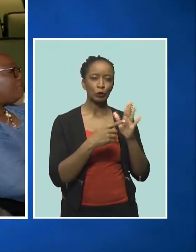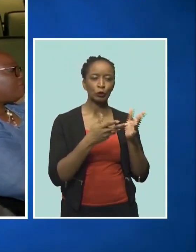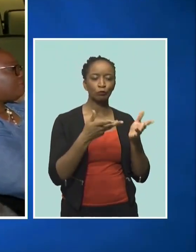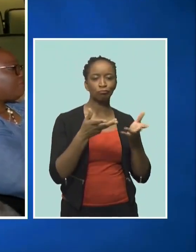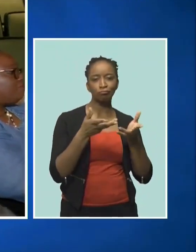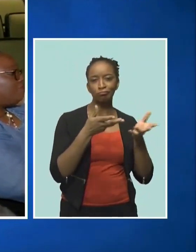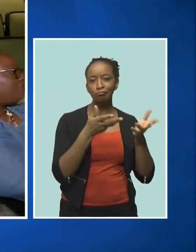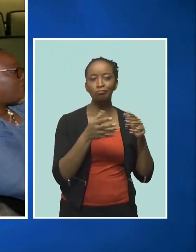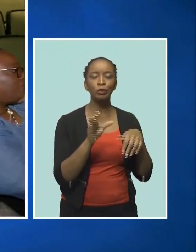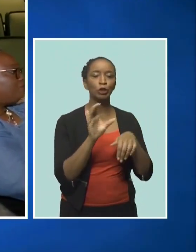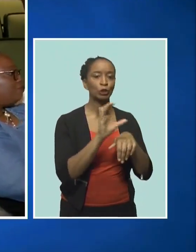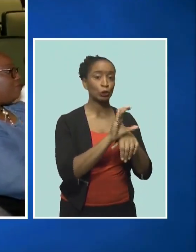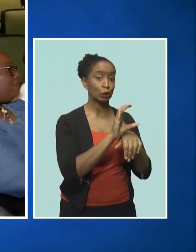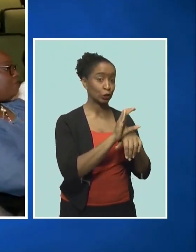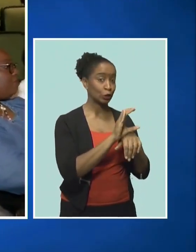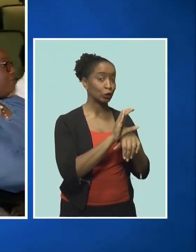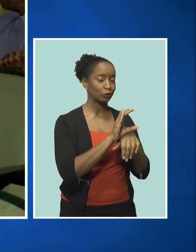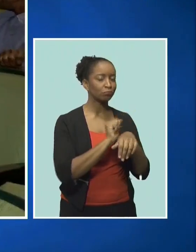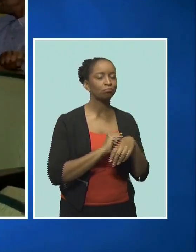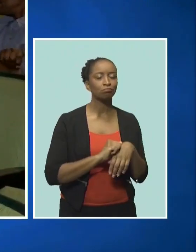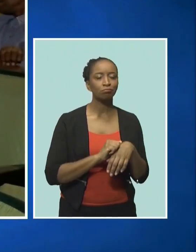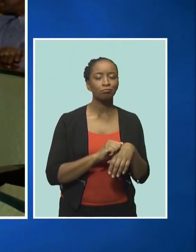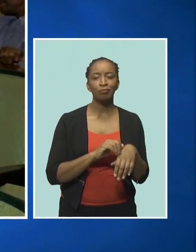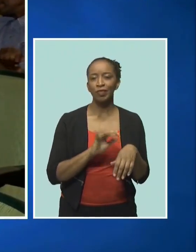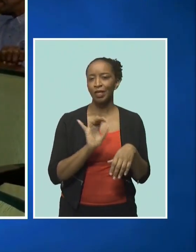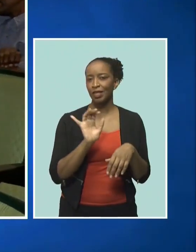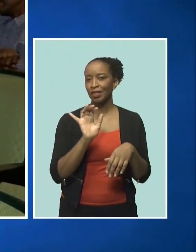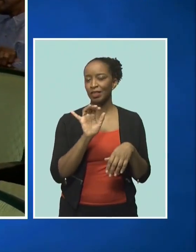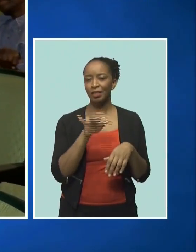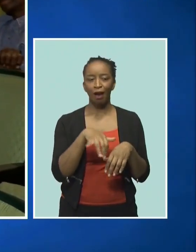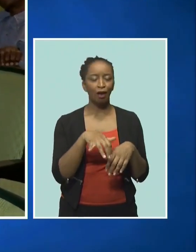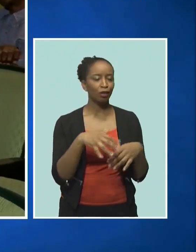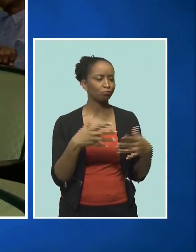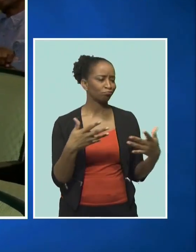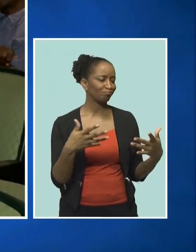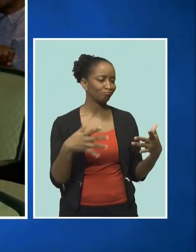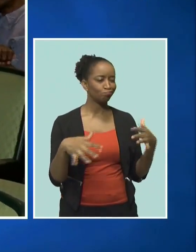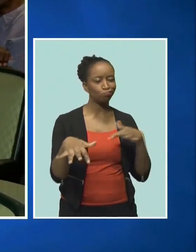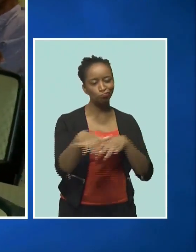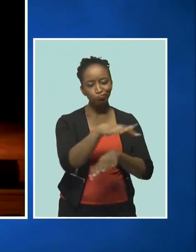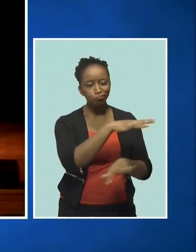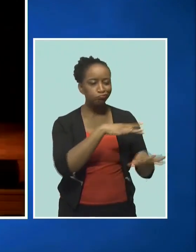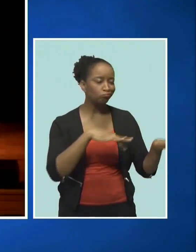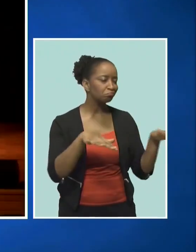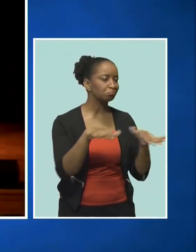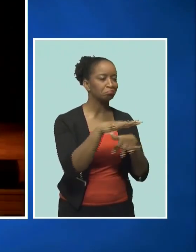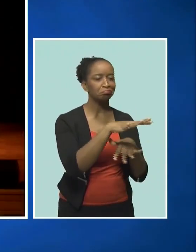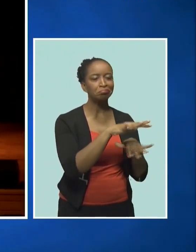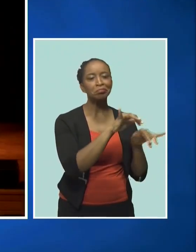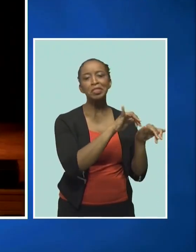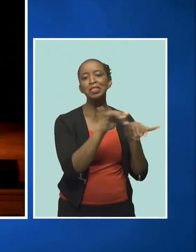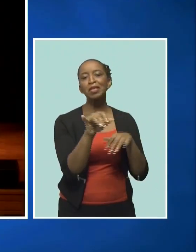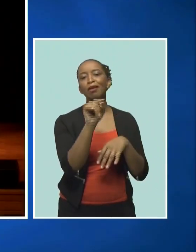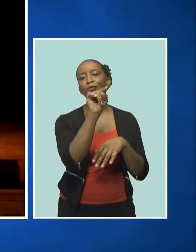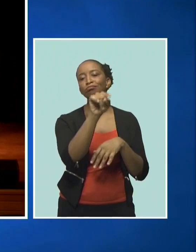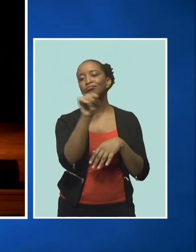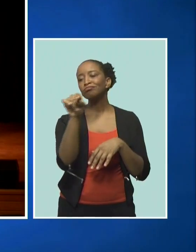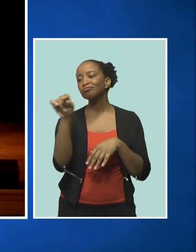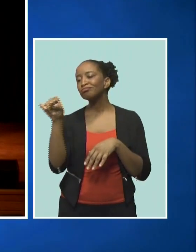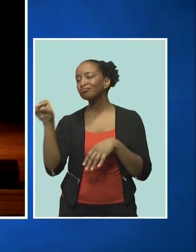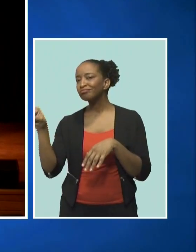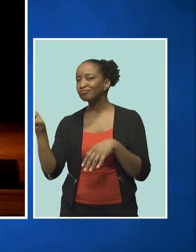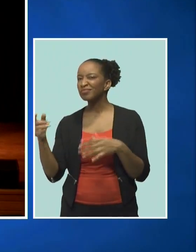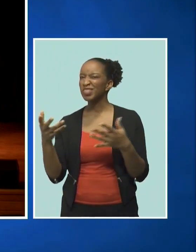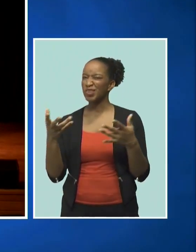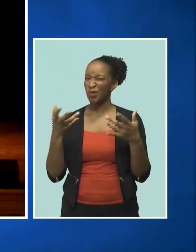says Bombshell is a universal character that can be found in every village. But he notes if the village is to grow, it needs